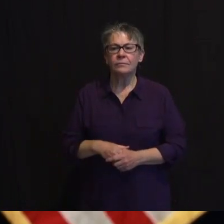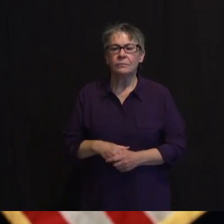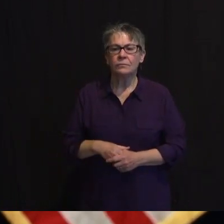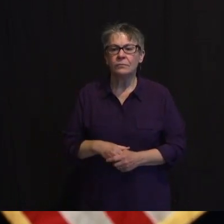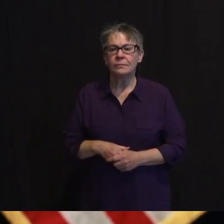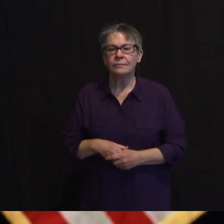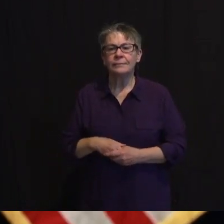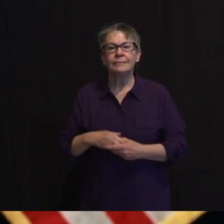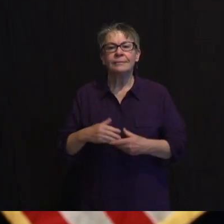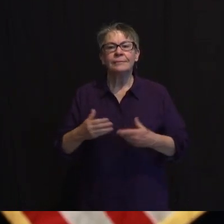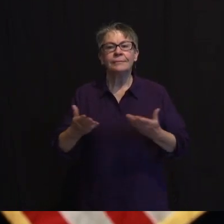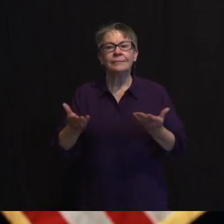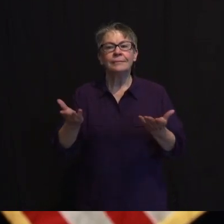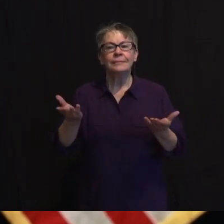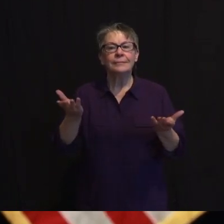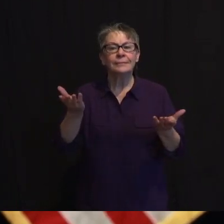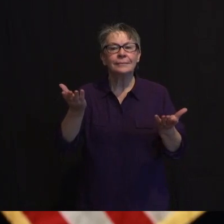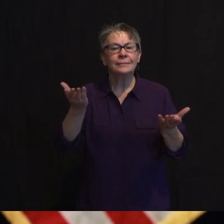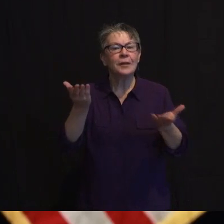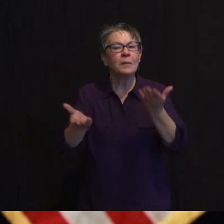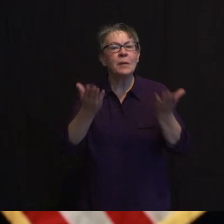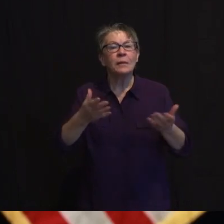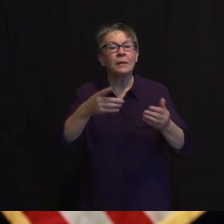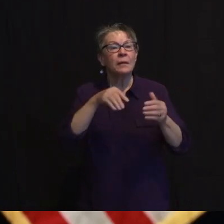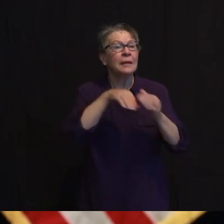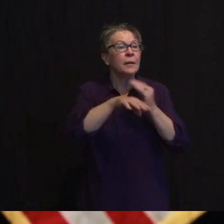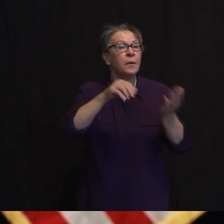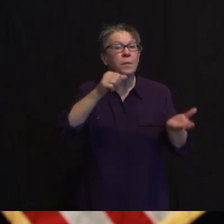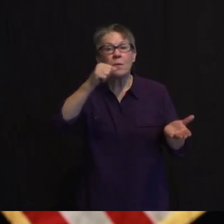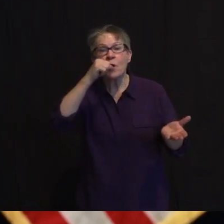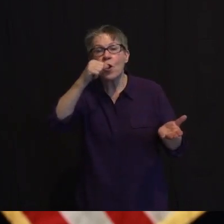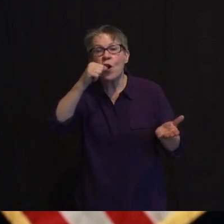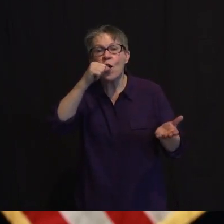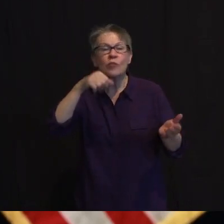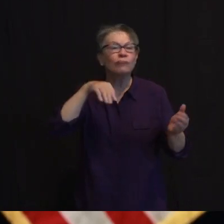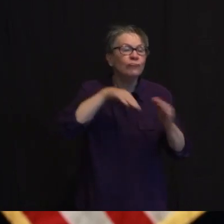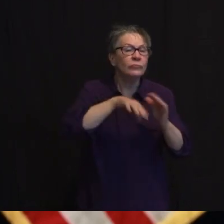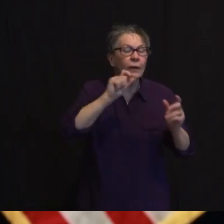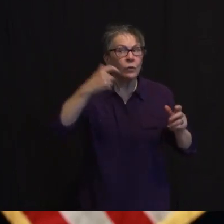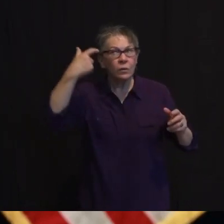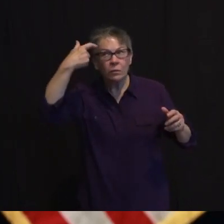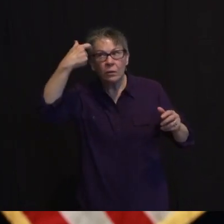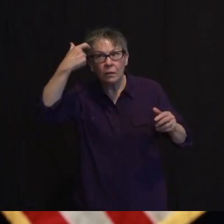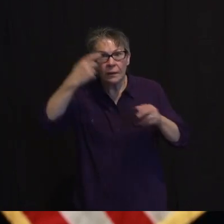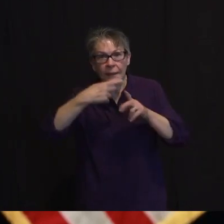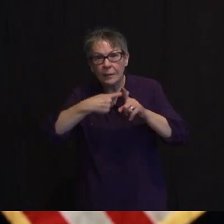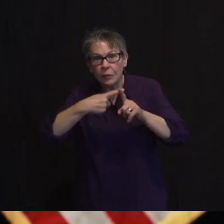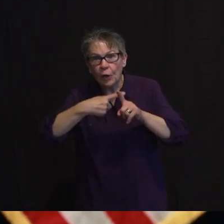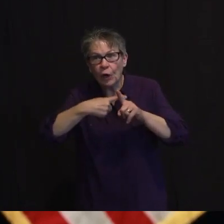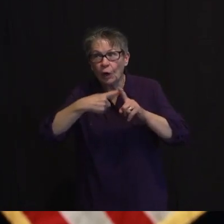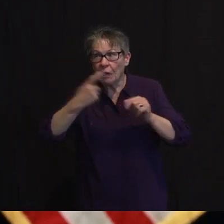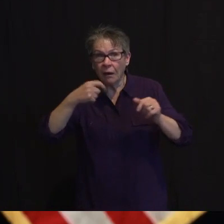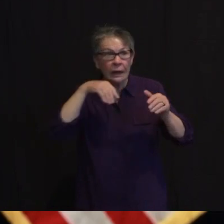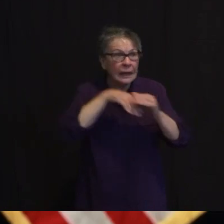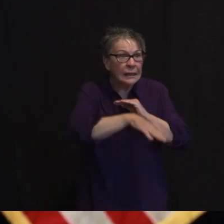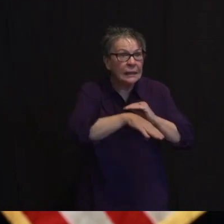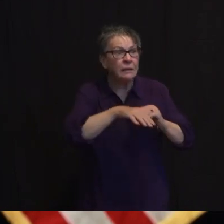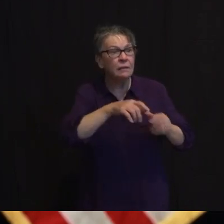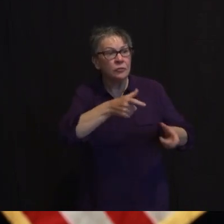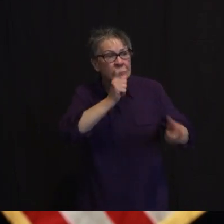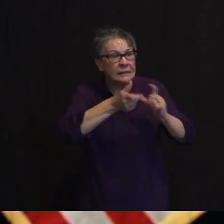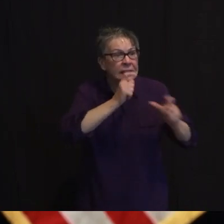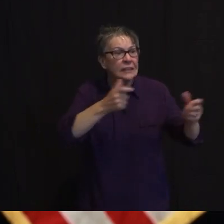got gloves and masked servers. You've got a hyper standard of wiping down surfaces. You're